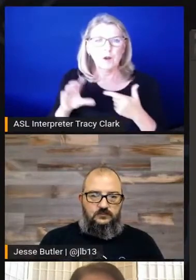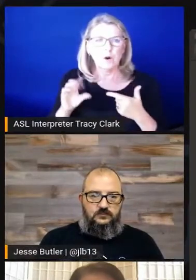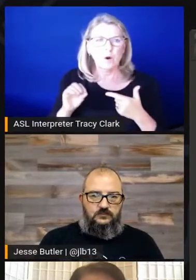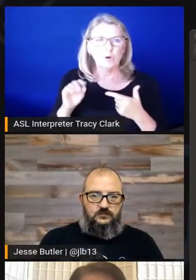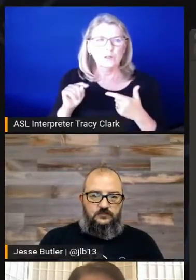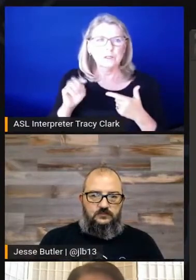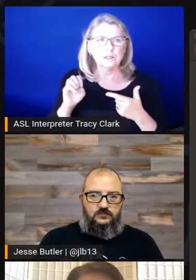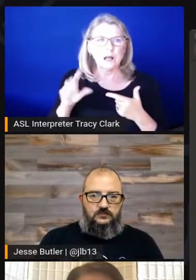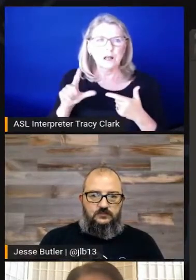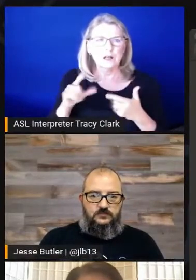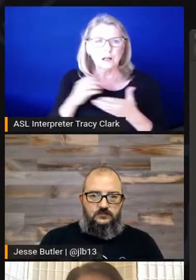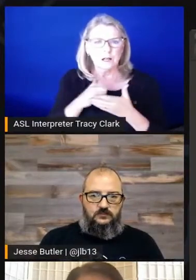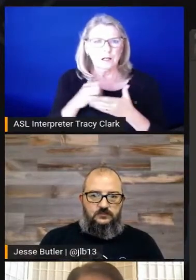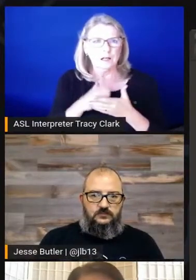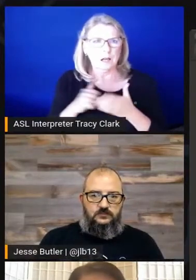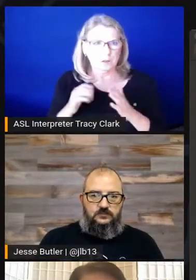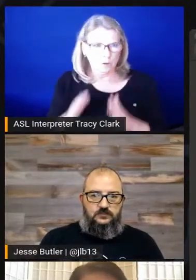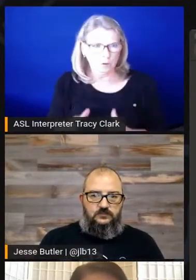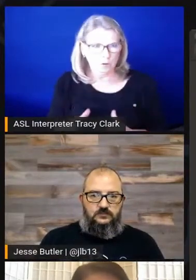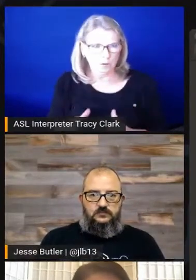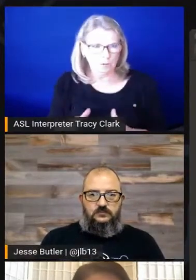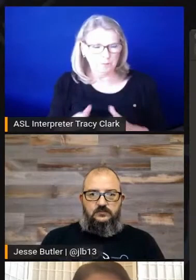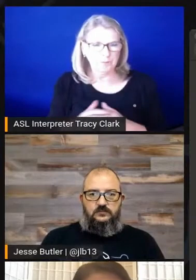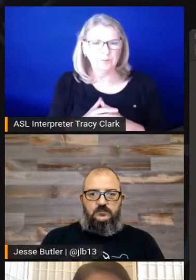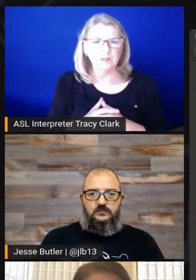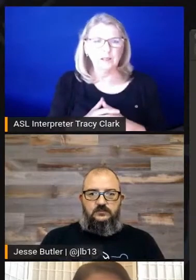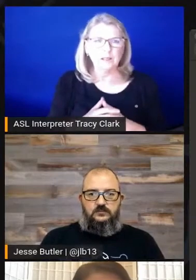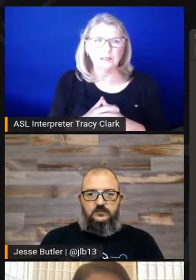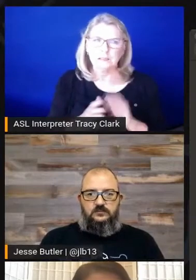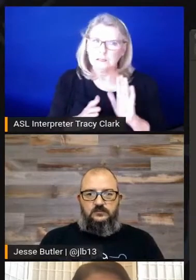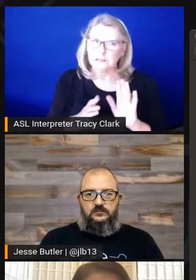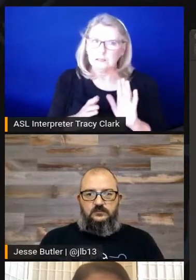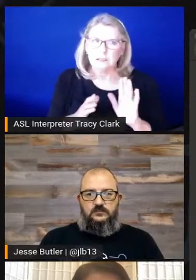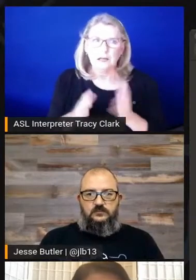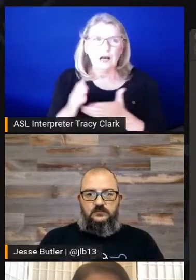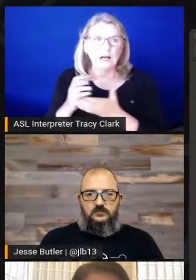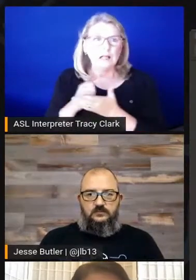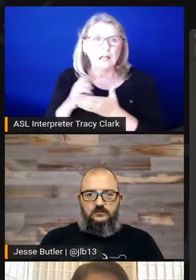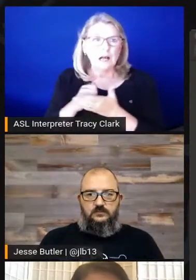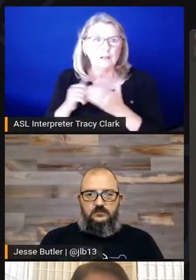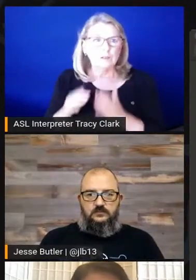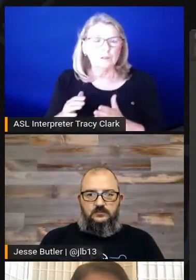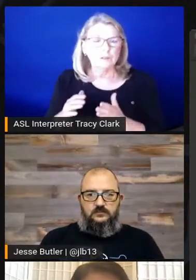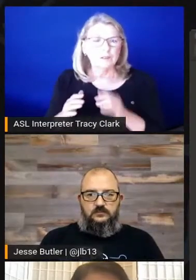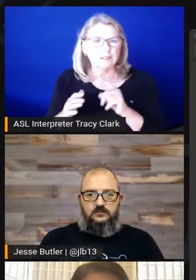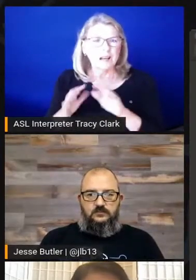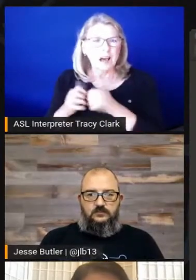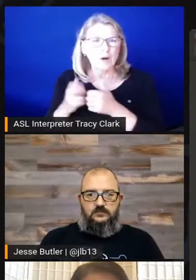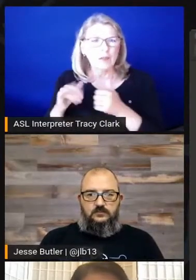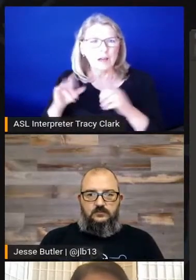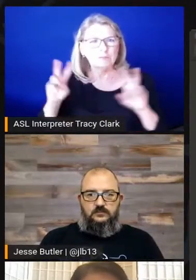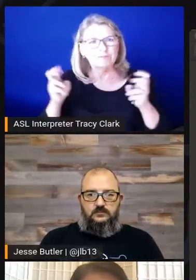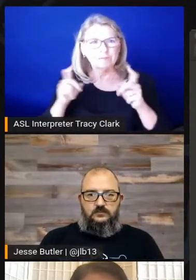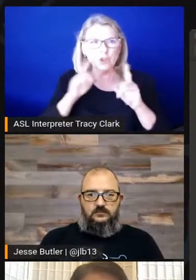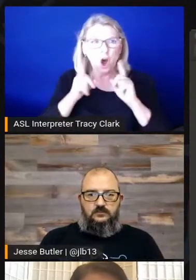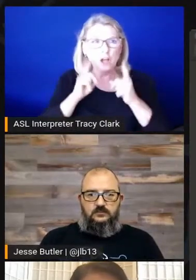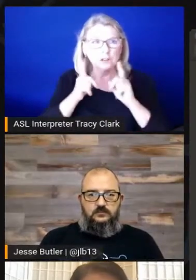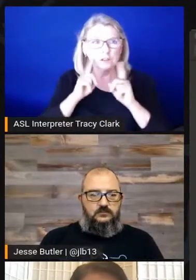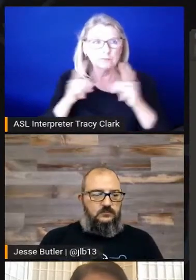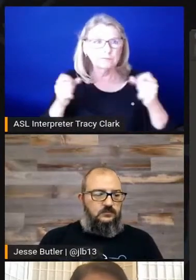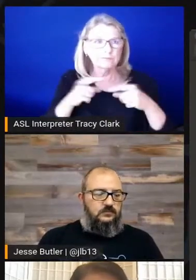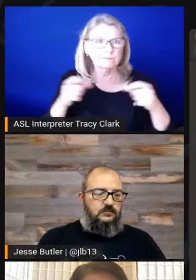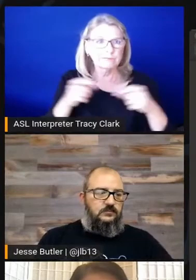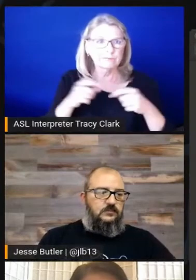Quick note about the collector itself. The way it talks to our services is through a